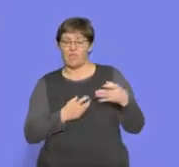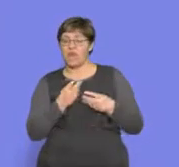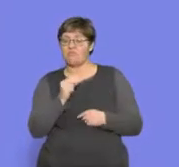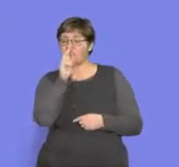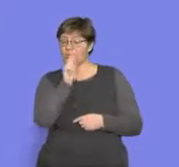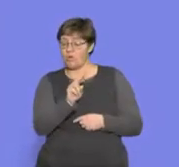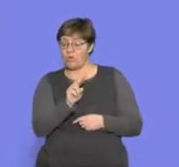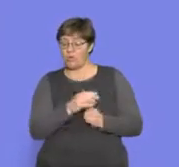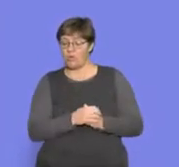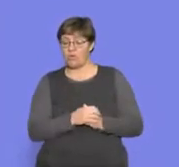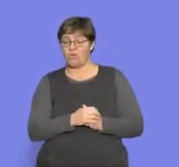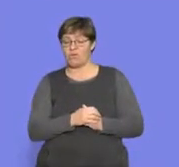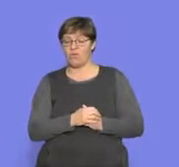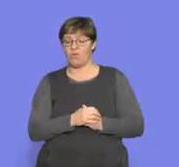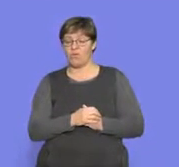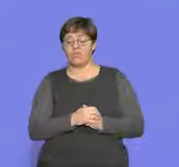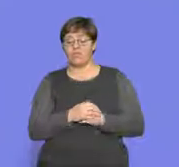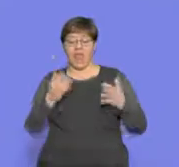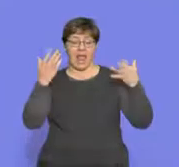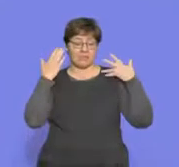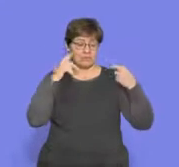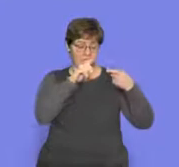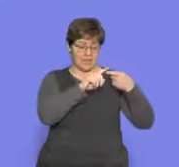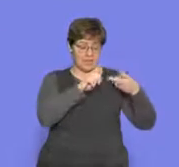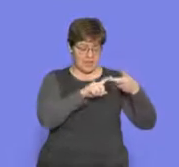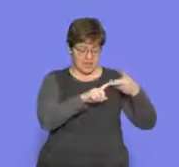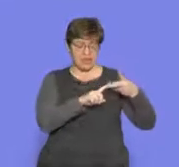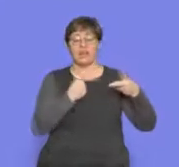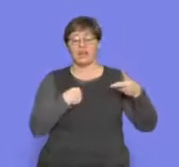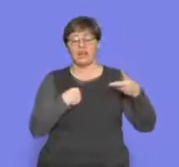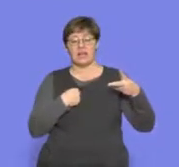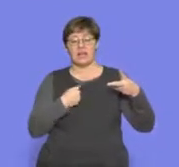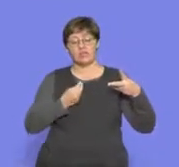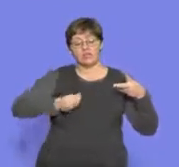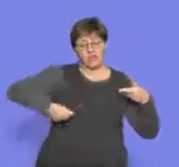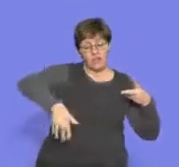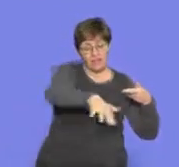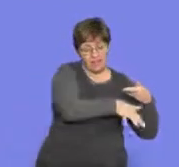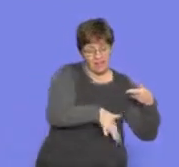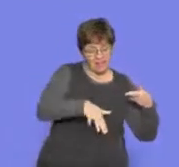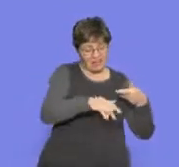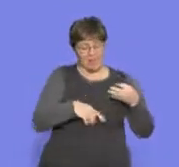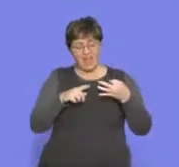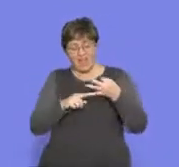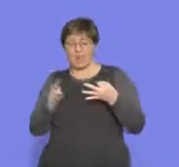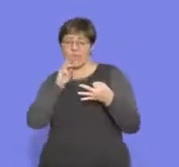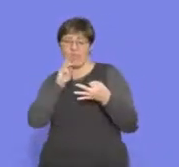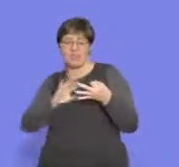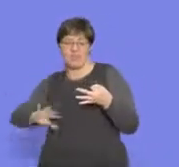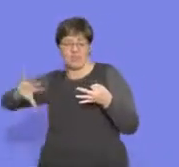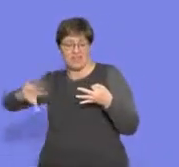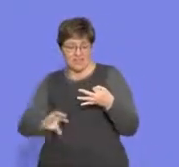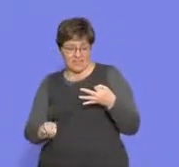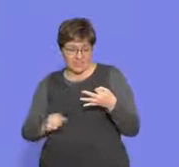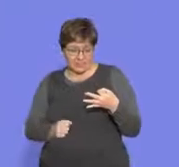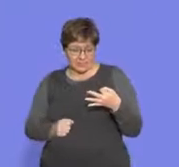mean by that? So we saw that life exists in the atmosphere. We know that life forms exist in the lithosphere, as well